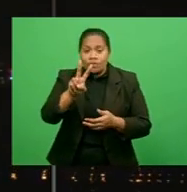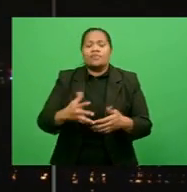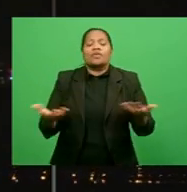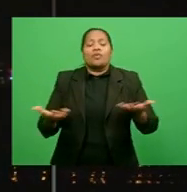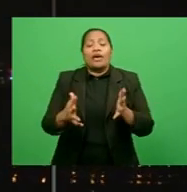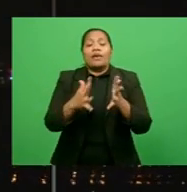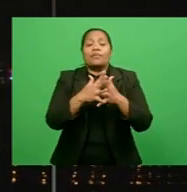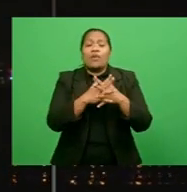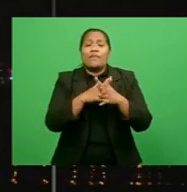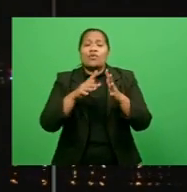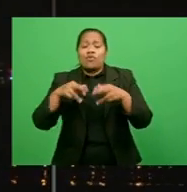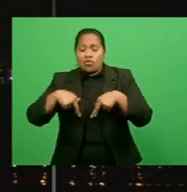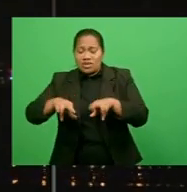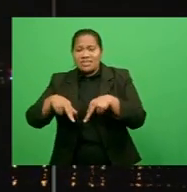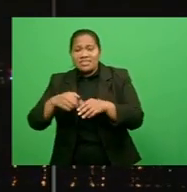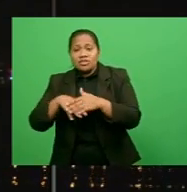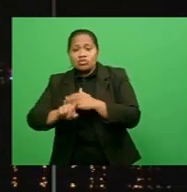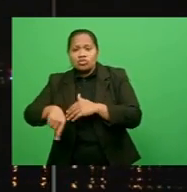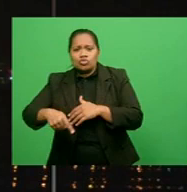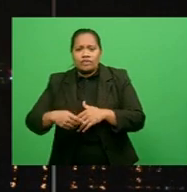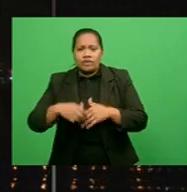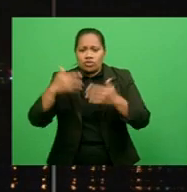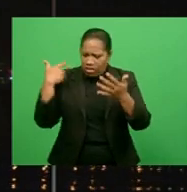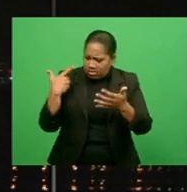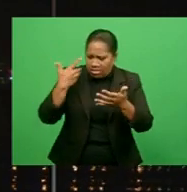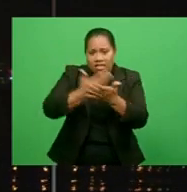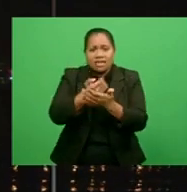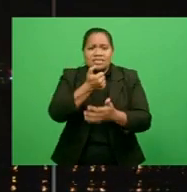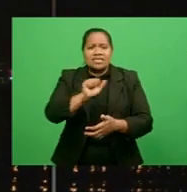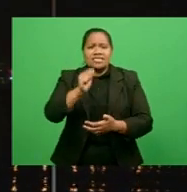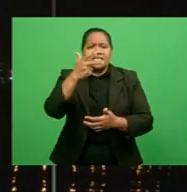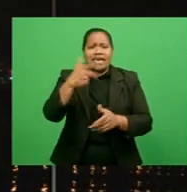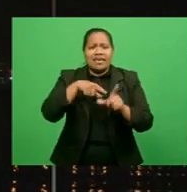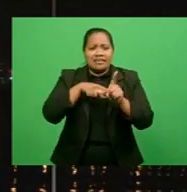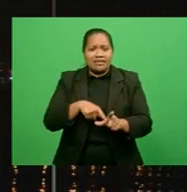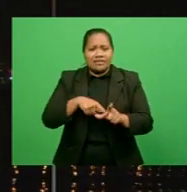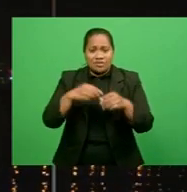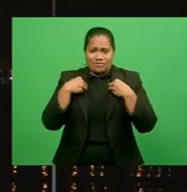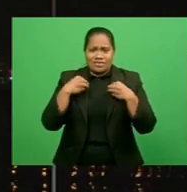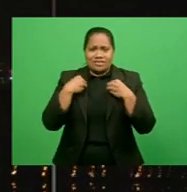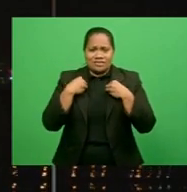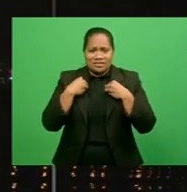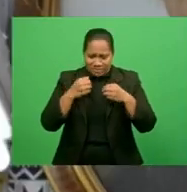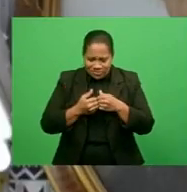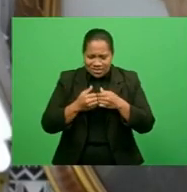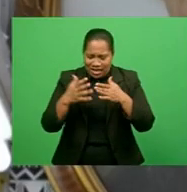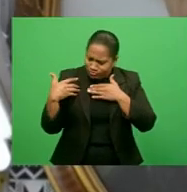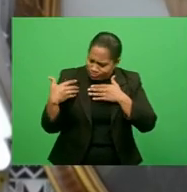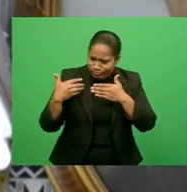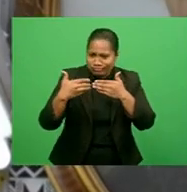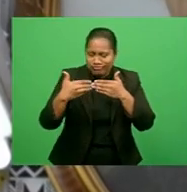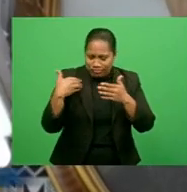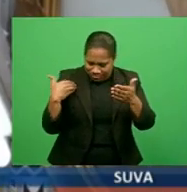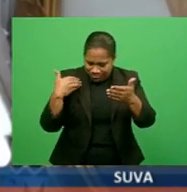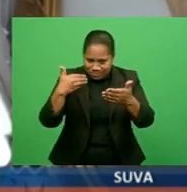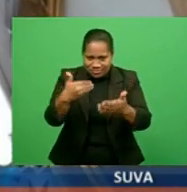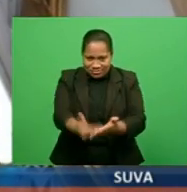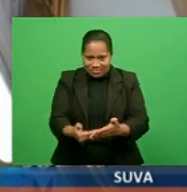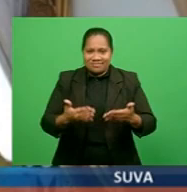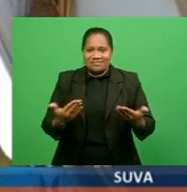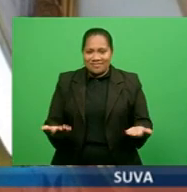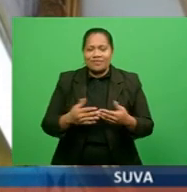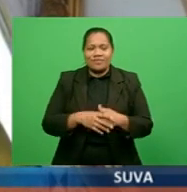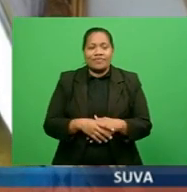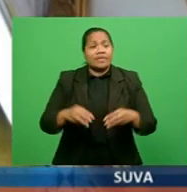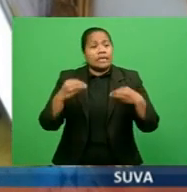Lala says they've come a long way in the past 68 years. Ritika Pratap has their story. The business was started